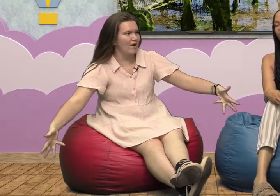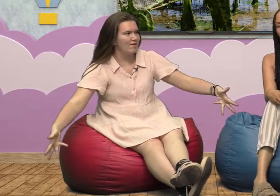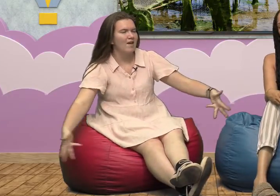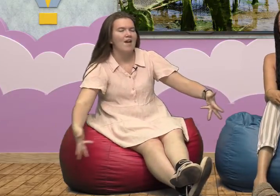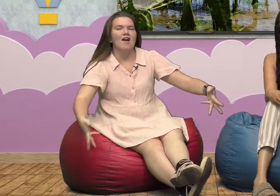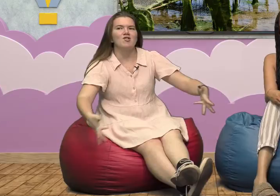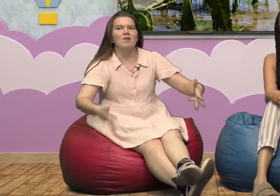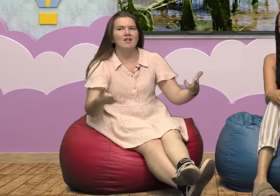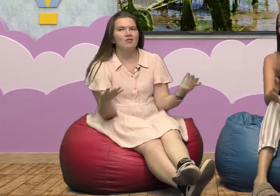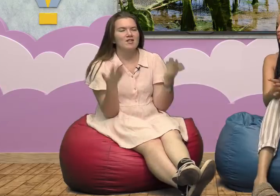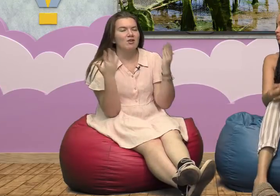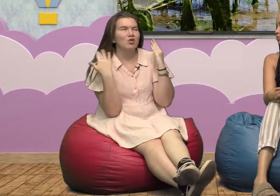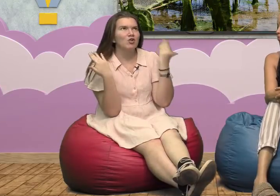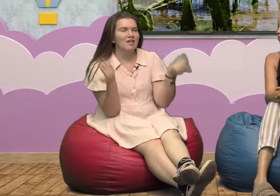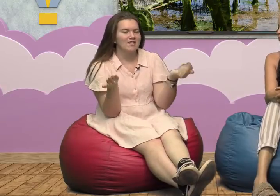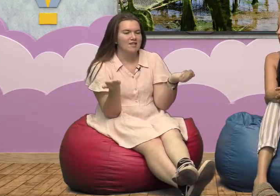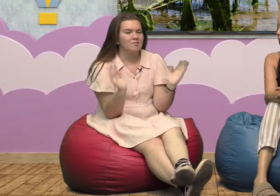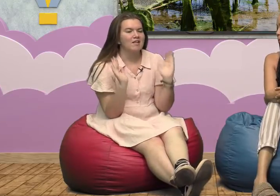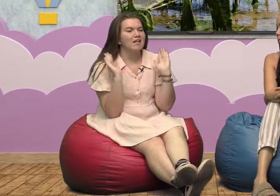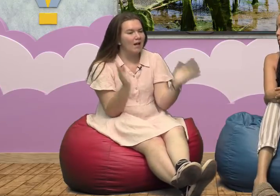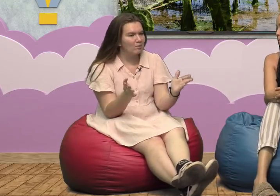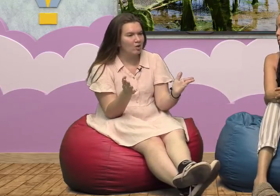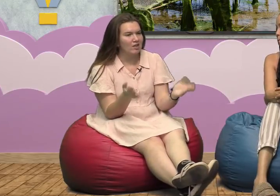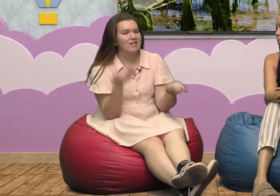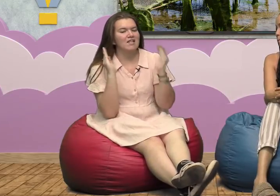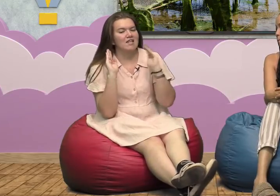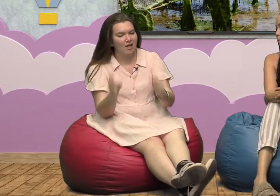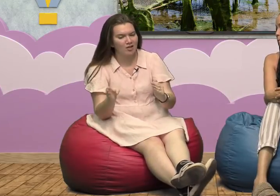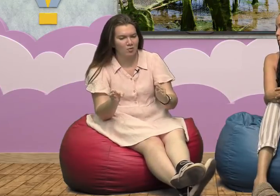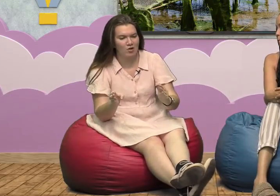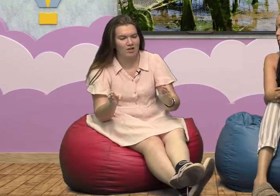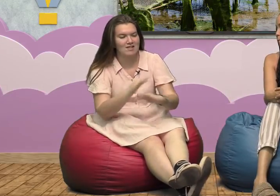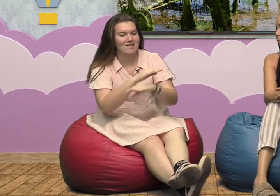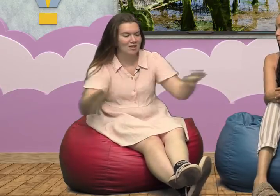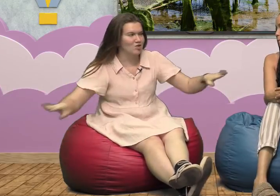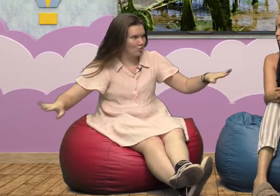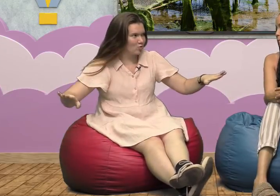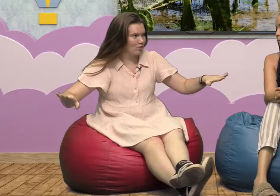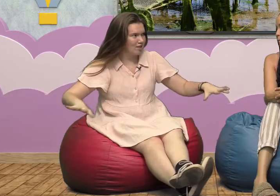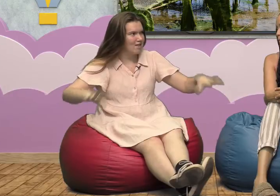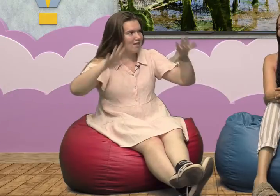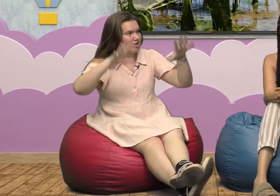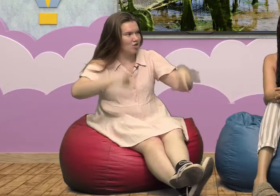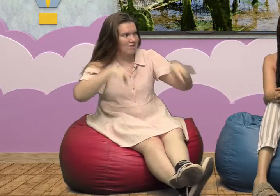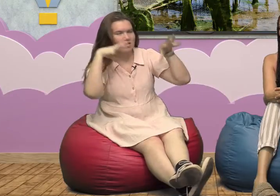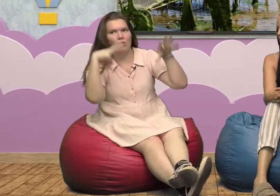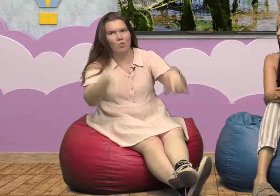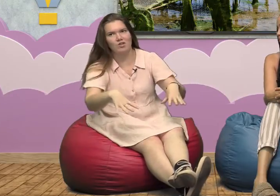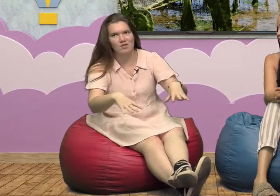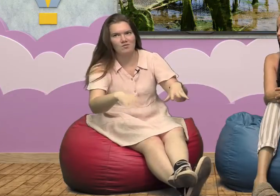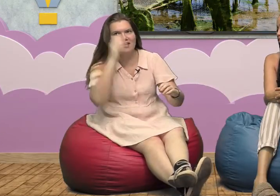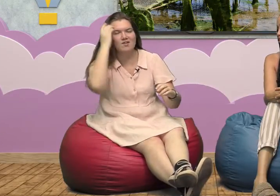soil, right? So I'm going to sound crazy here, but in aquaponics and hydroponics, there's no soil. There's